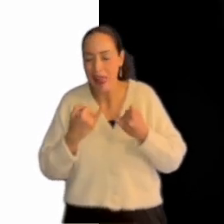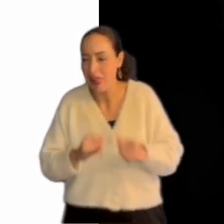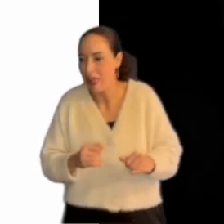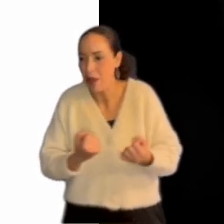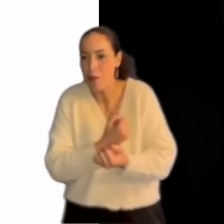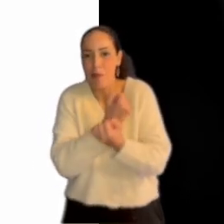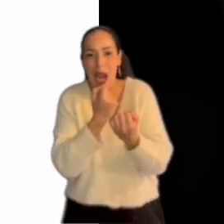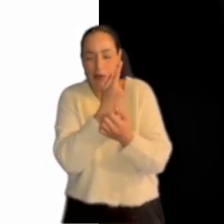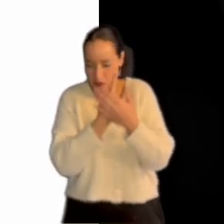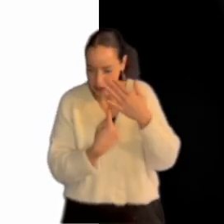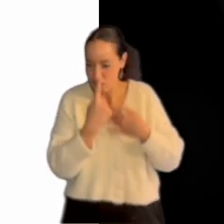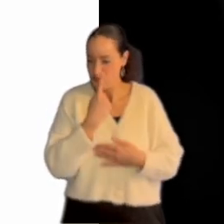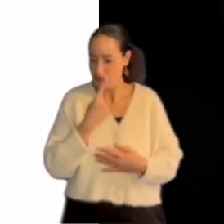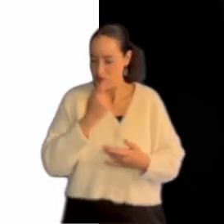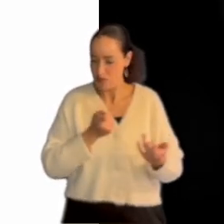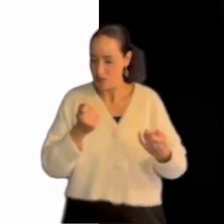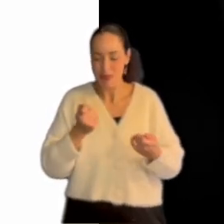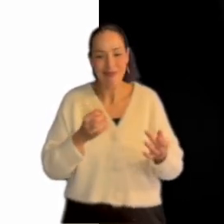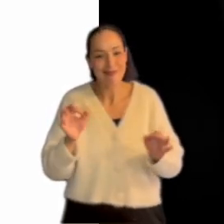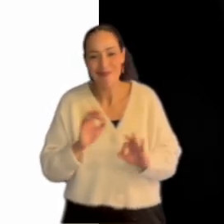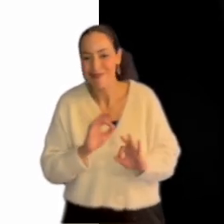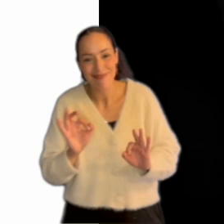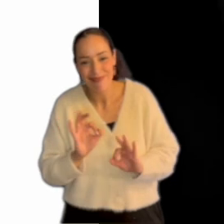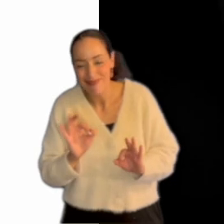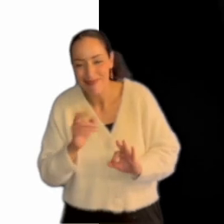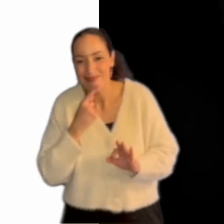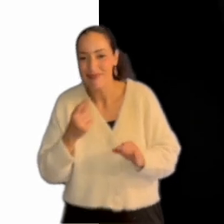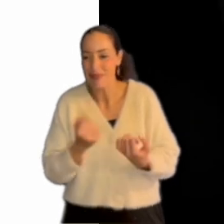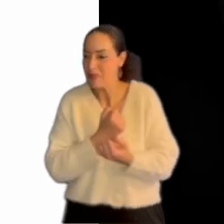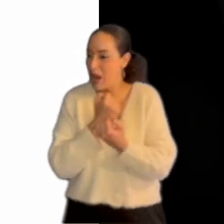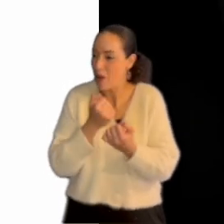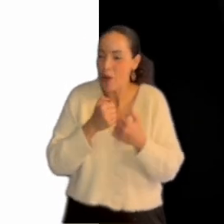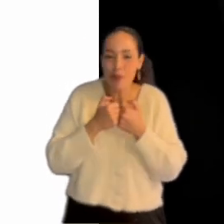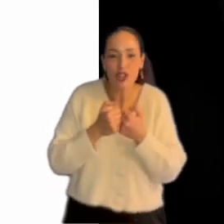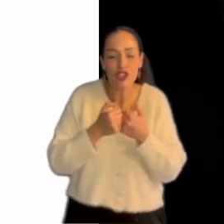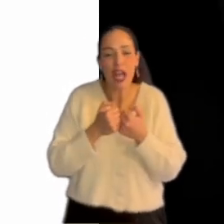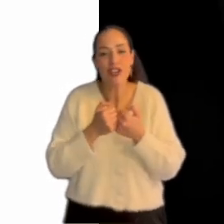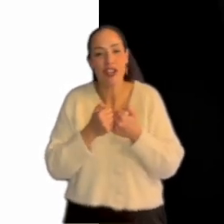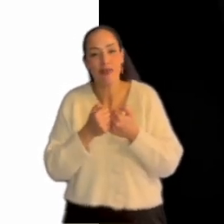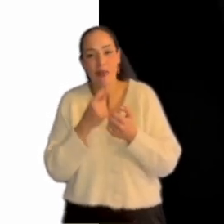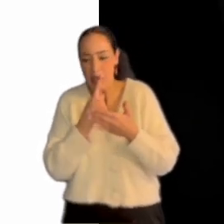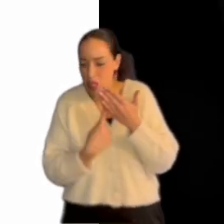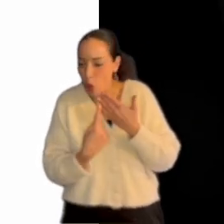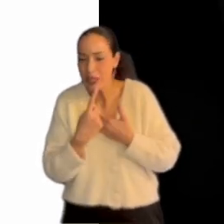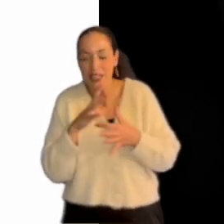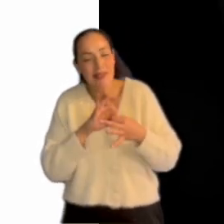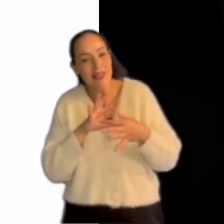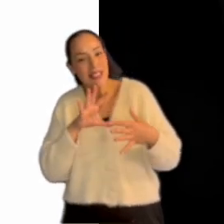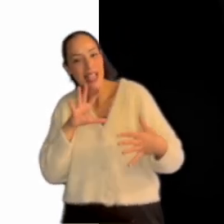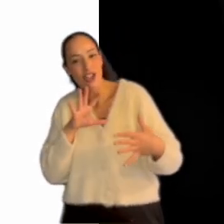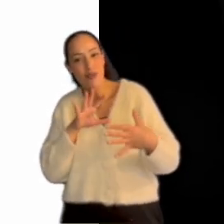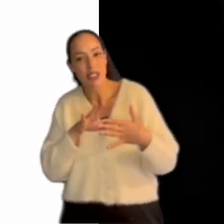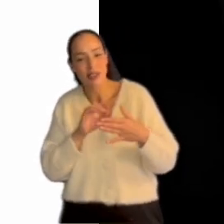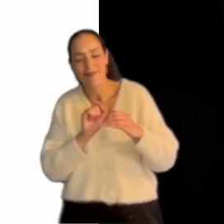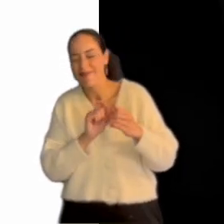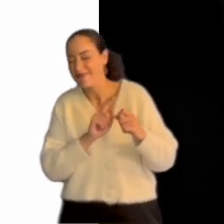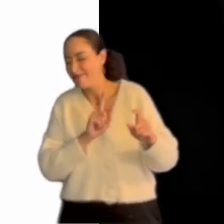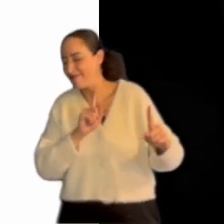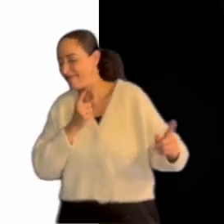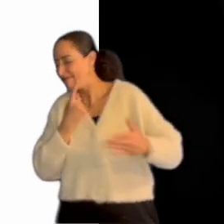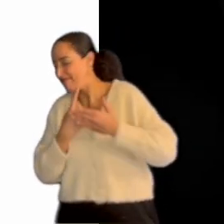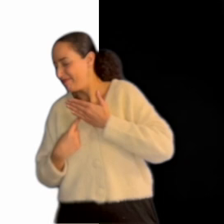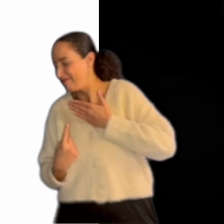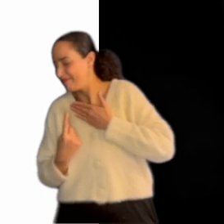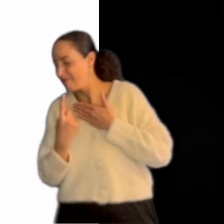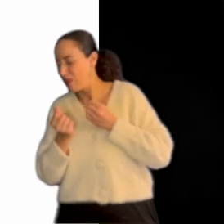appreciation, increased loneliness and detachment, withdrawal and isolation, overwhelm and procrastination. Like all